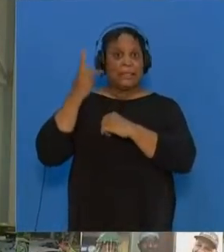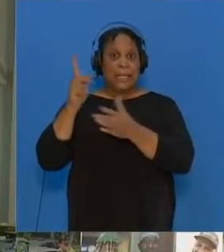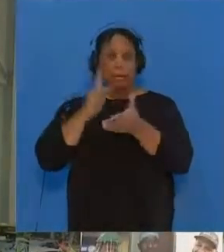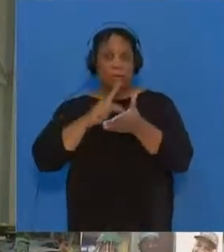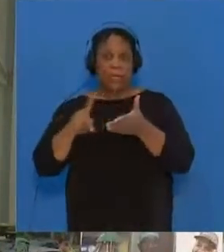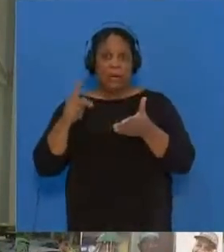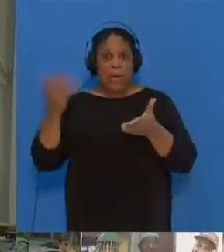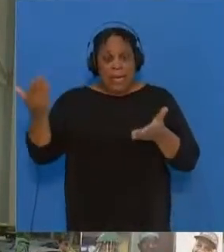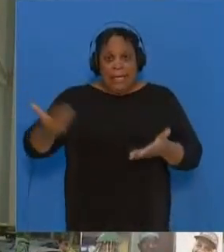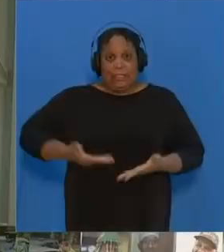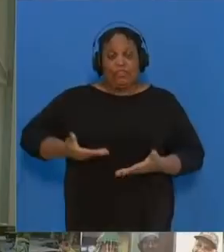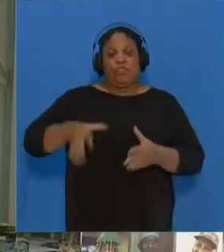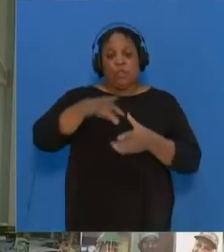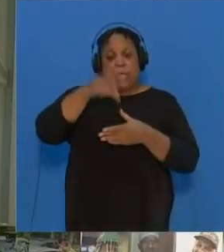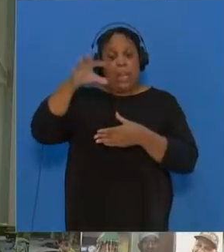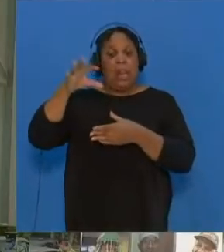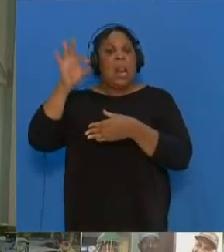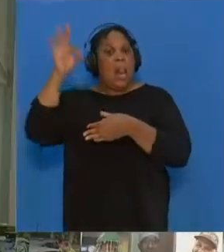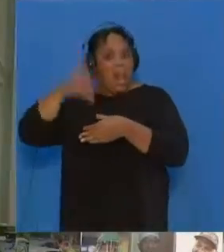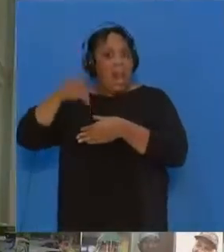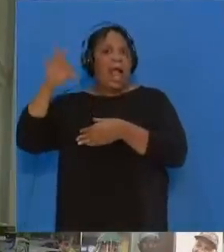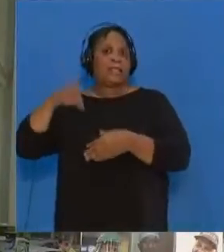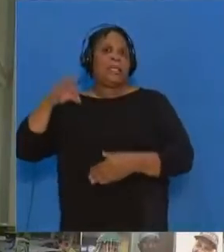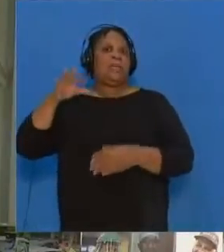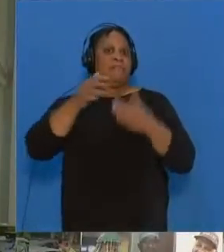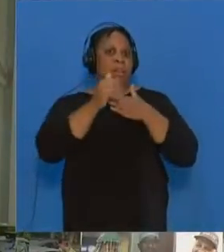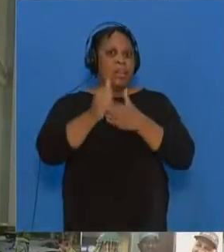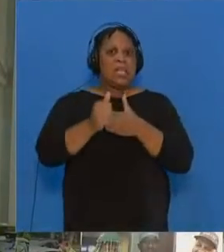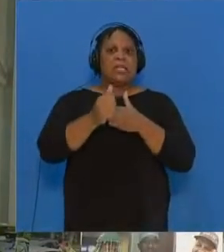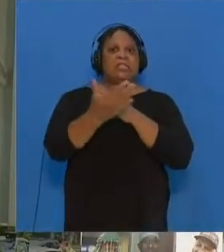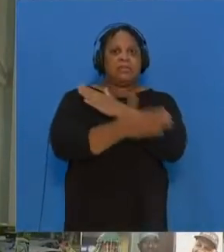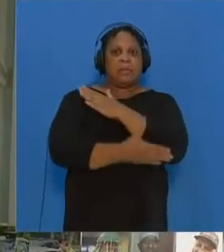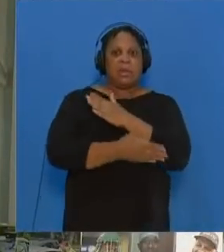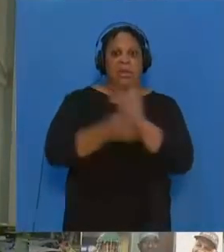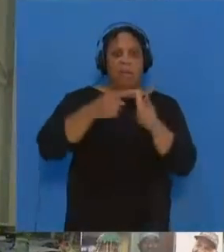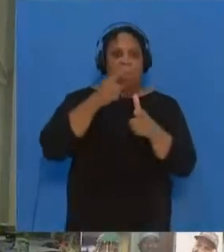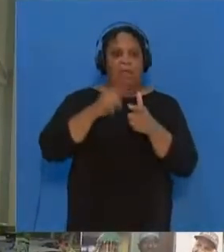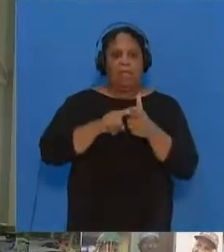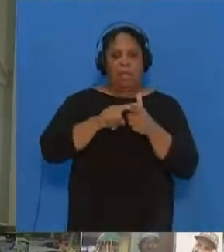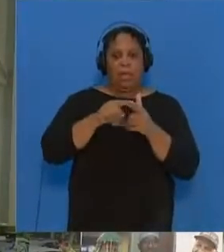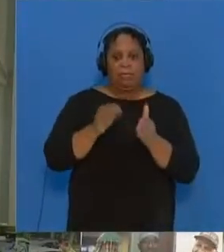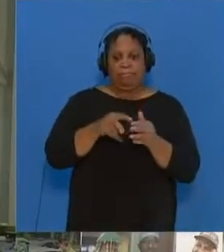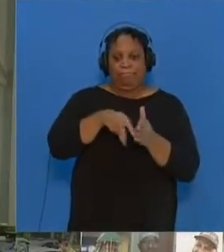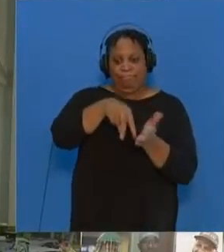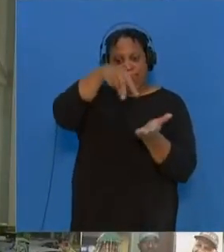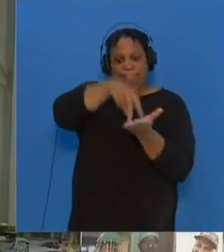the elected leaders of this country or the leadership and then steps aside?